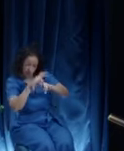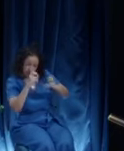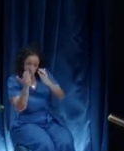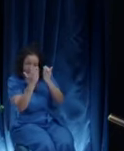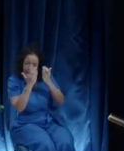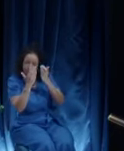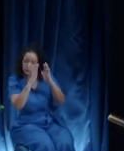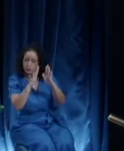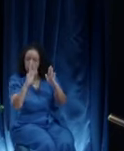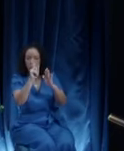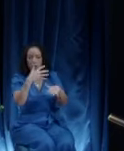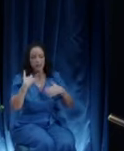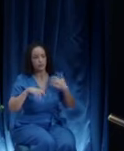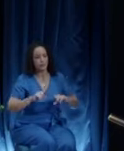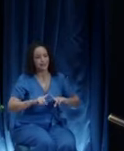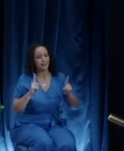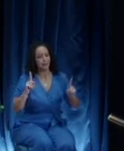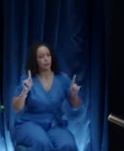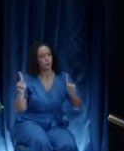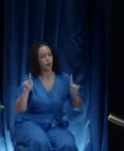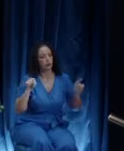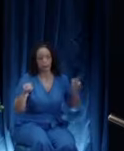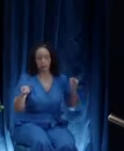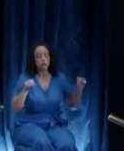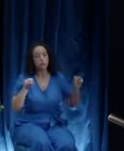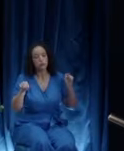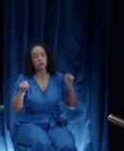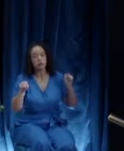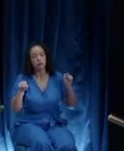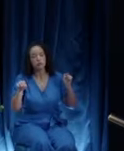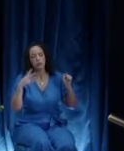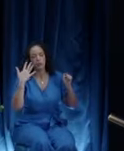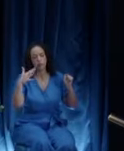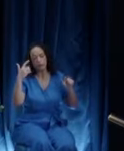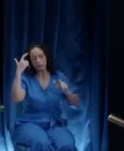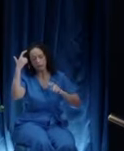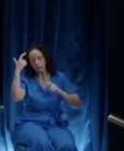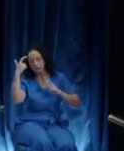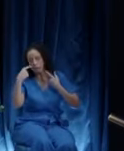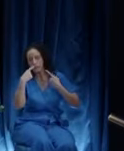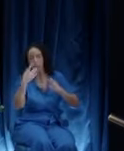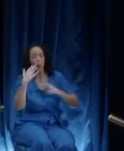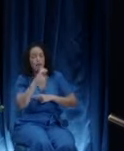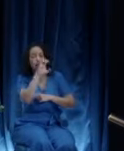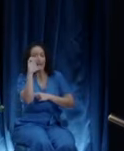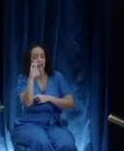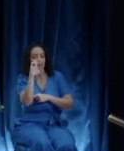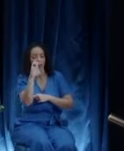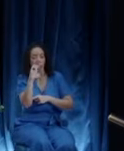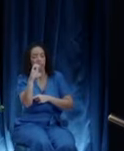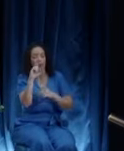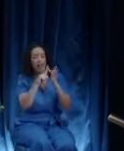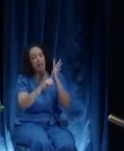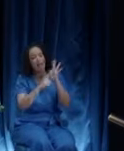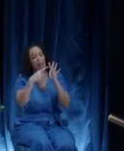of the interesting differences is perhaps that very often it's been thought that, say, under Elizabeth is